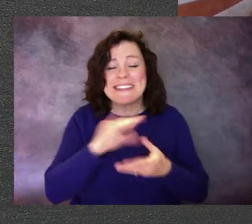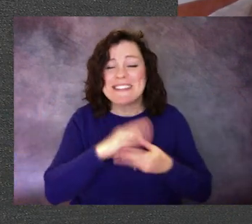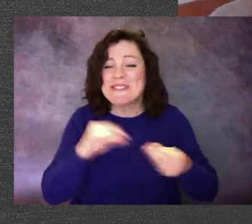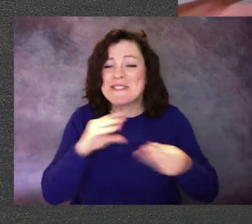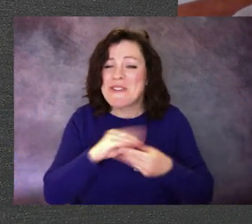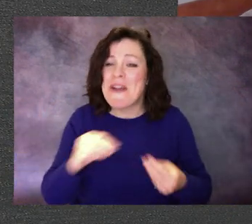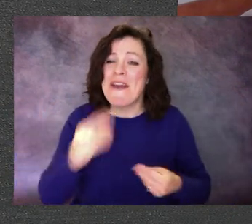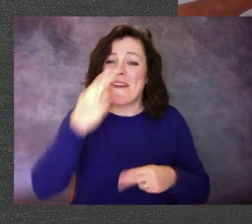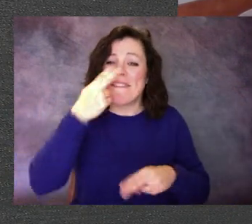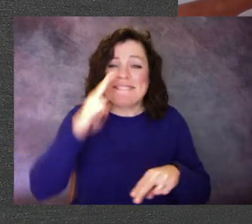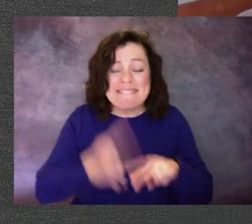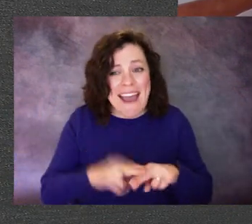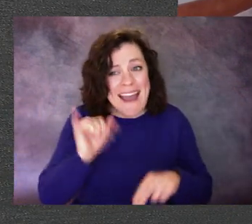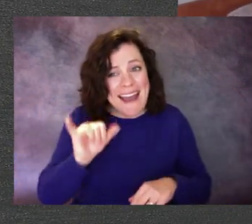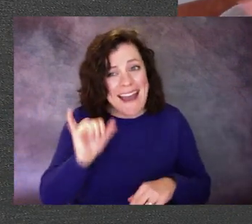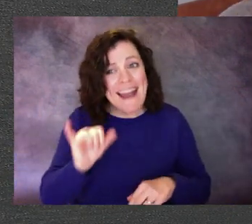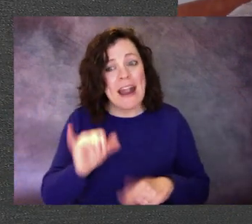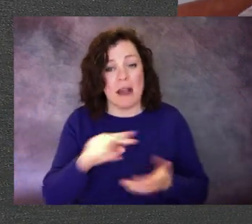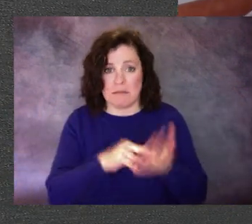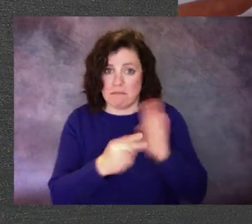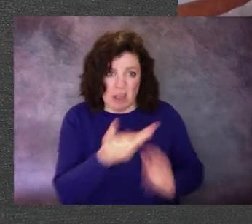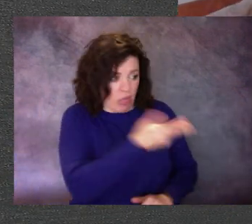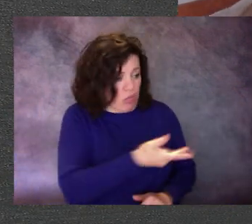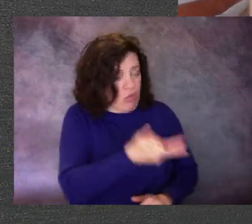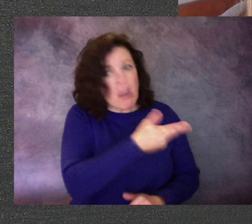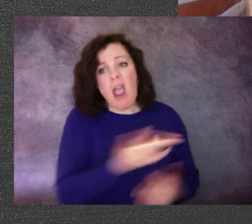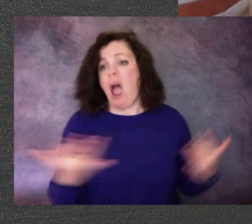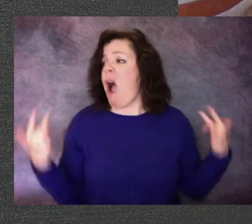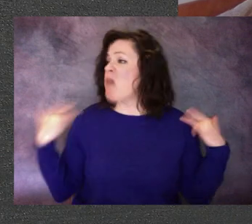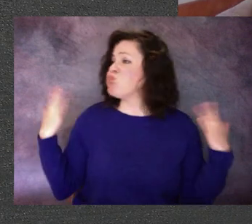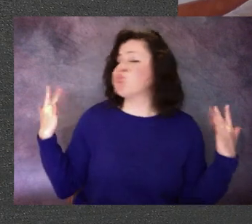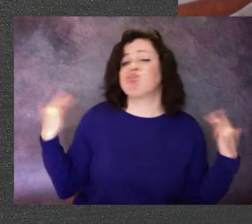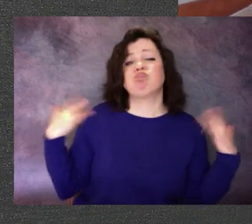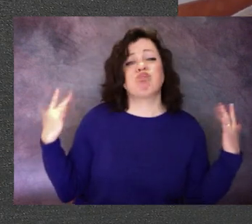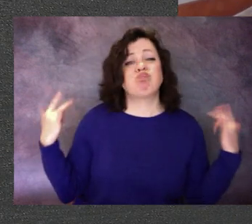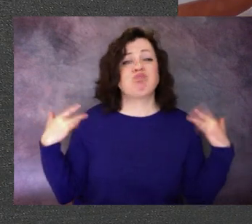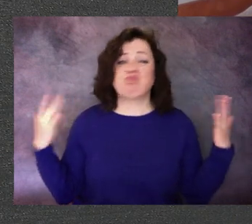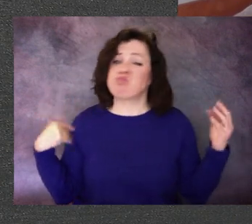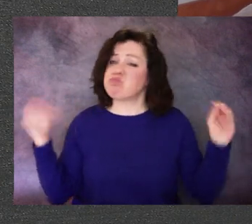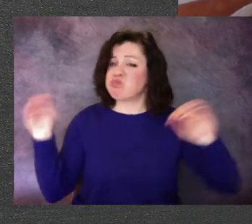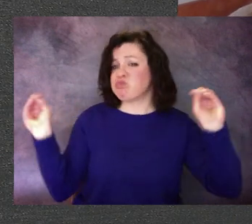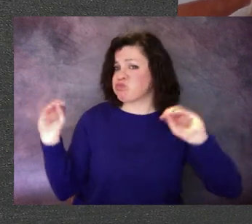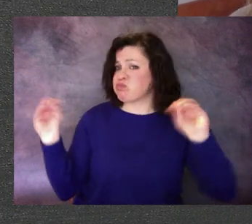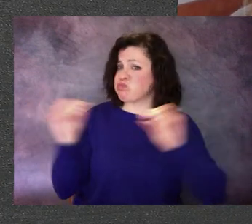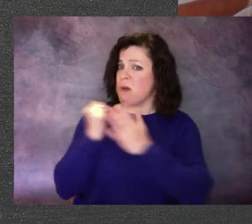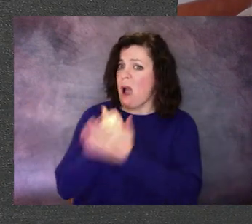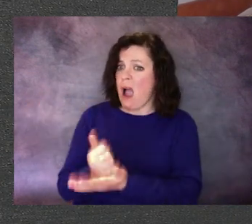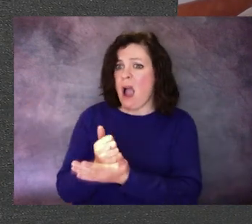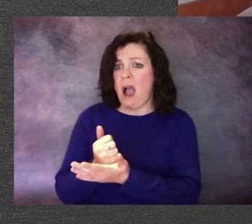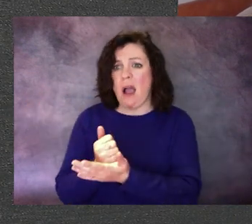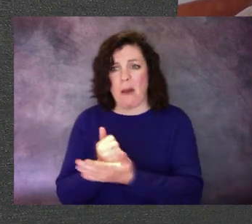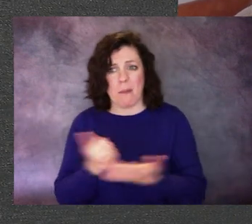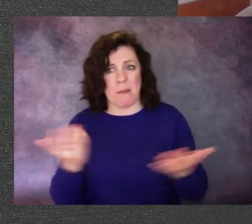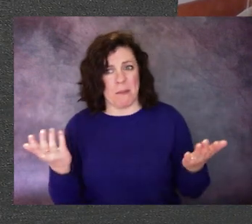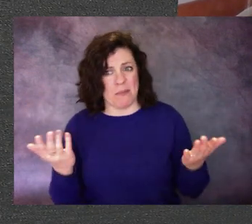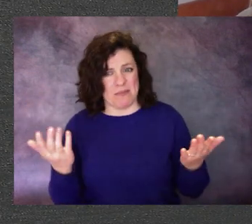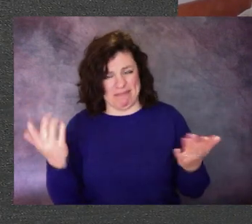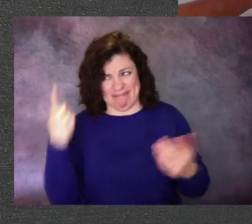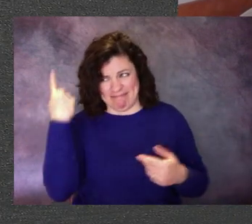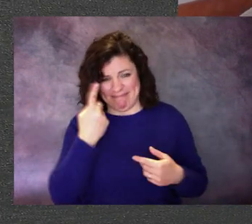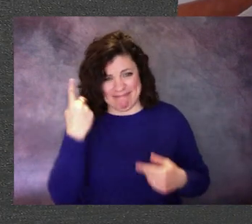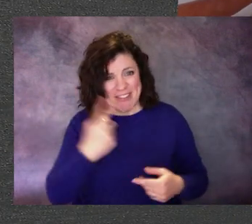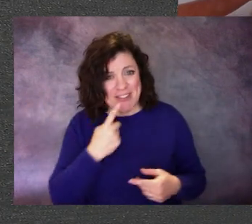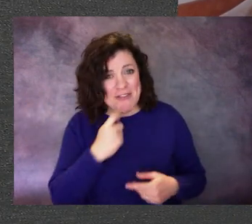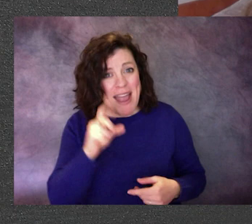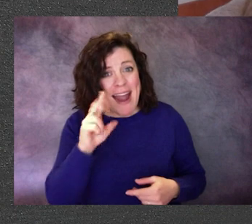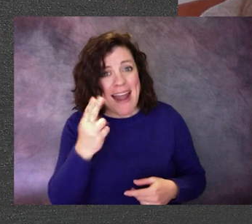together because everybody can chime in on the "not I, not I, not I." And I love at the end where you're not sure, are the hens going to share or is she not going to